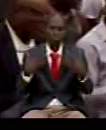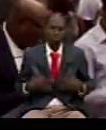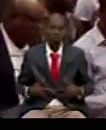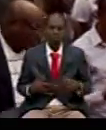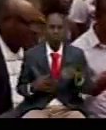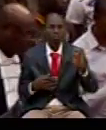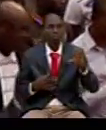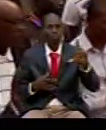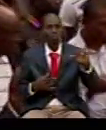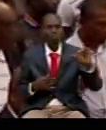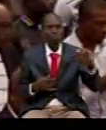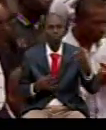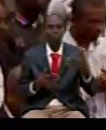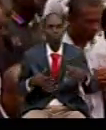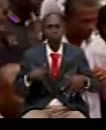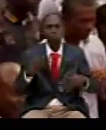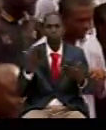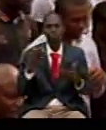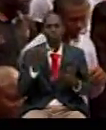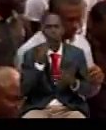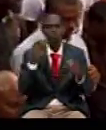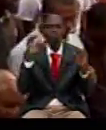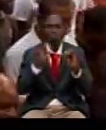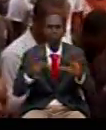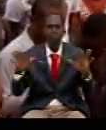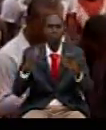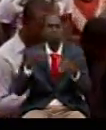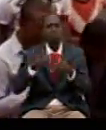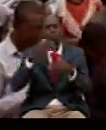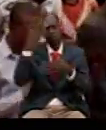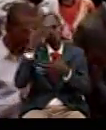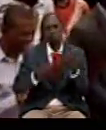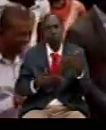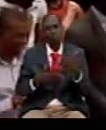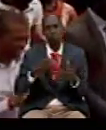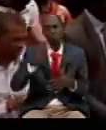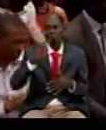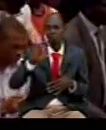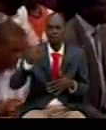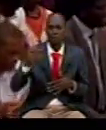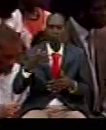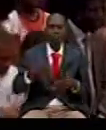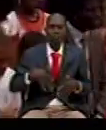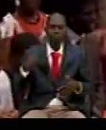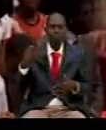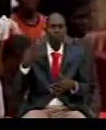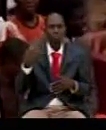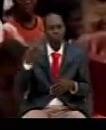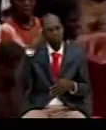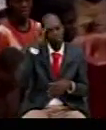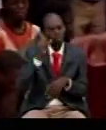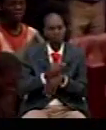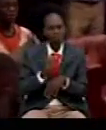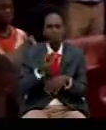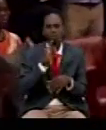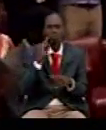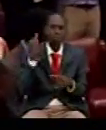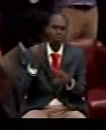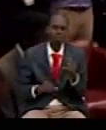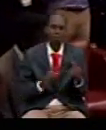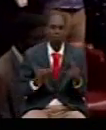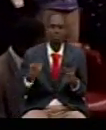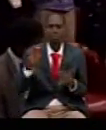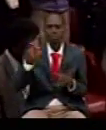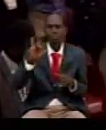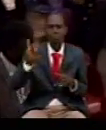Elijah felt there's nothing in front. Elijah felt the ministry has come to an end. Elijah felt there's nothing